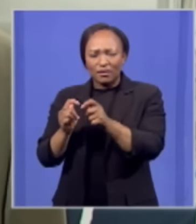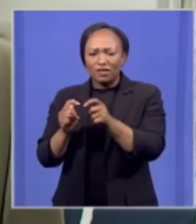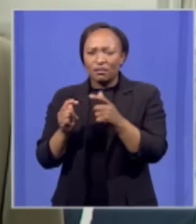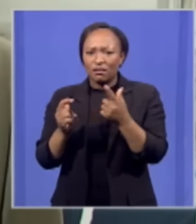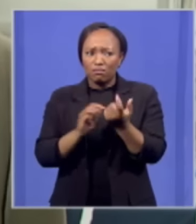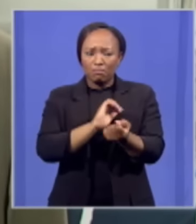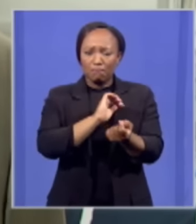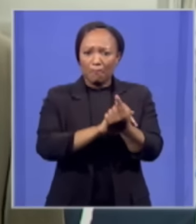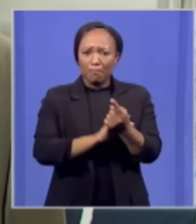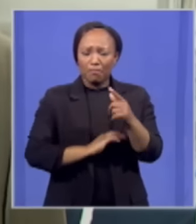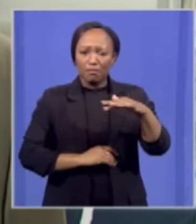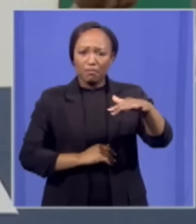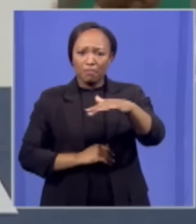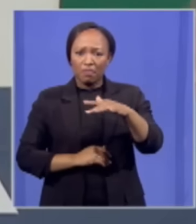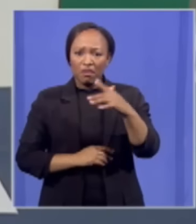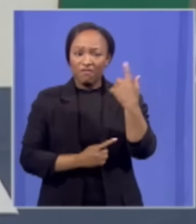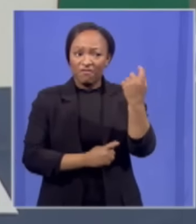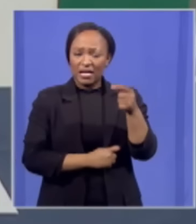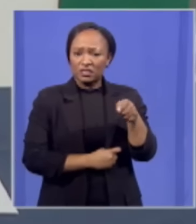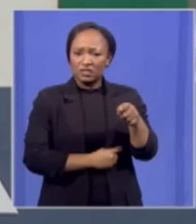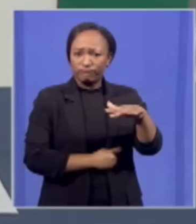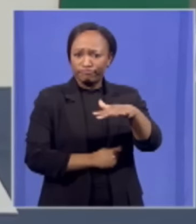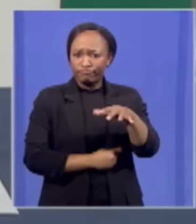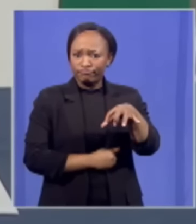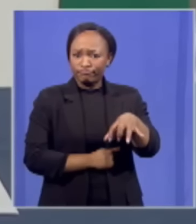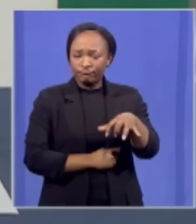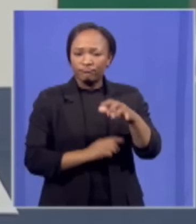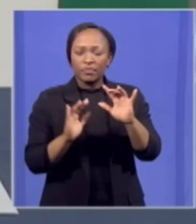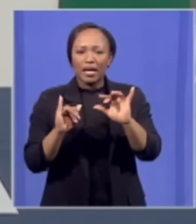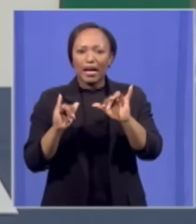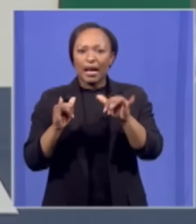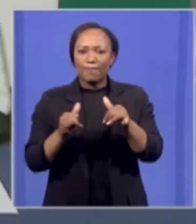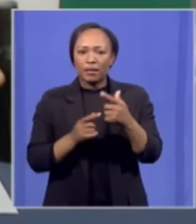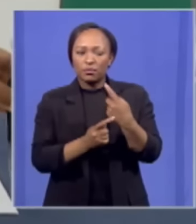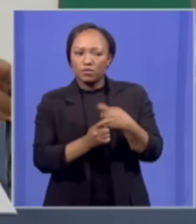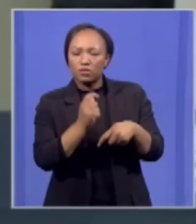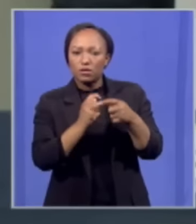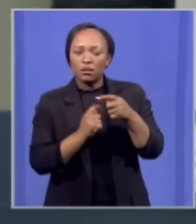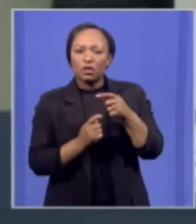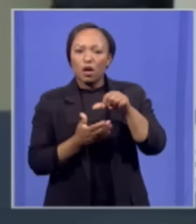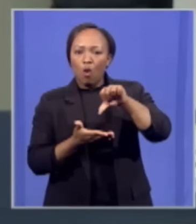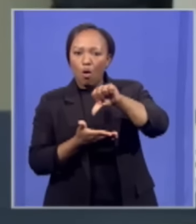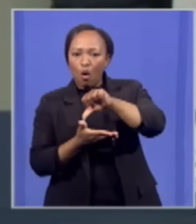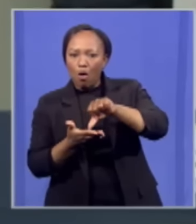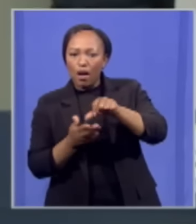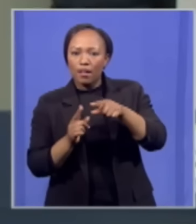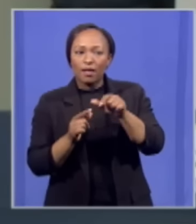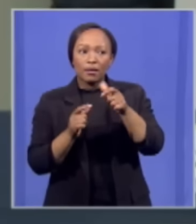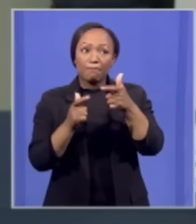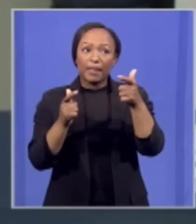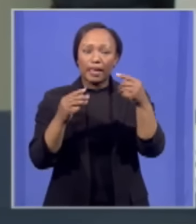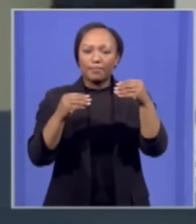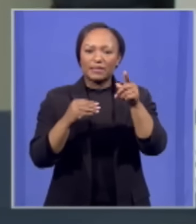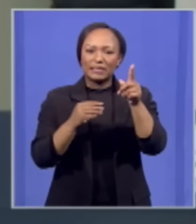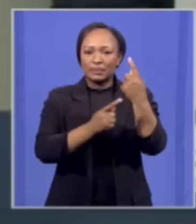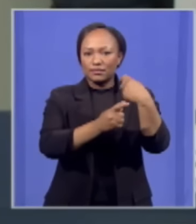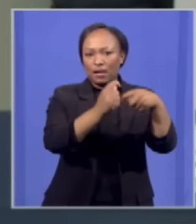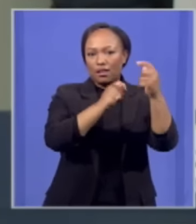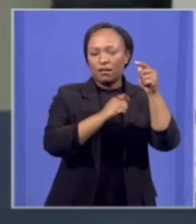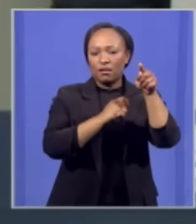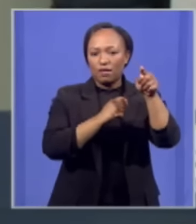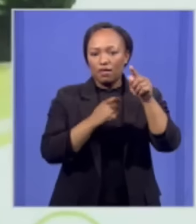tsela e mo magaeng. Kampane ye e tlo rekiša makhura mo gae le mebarakeng ya boditšhabatšhaba fa o ka go le lengwe